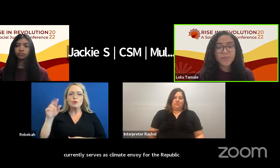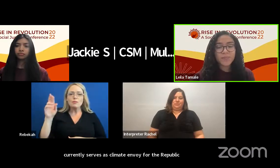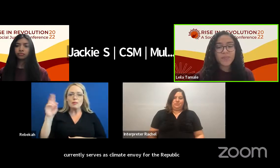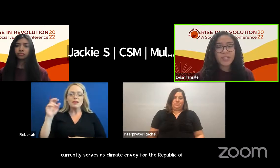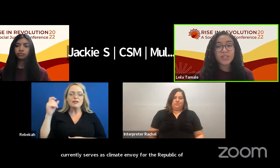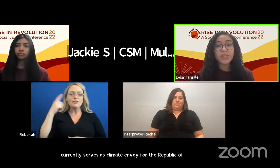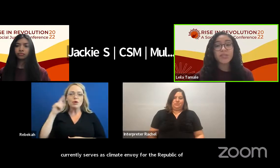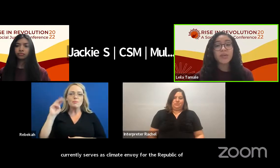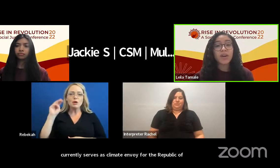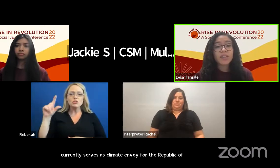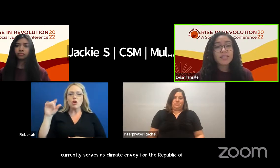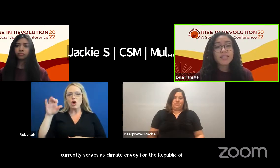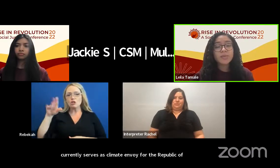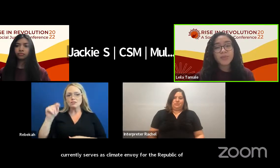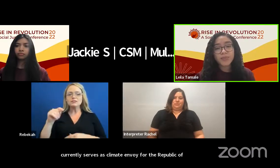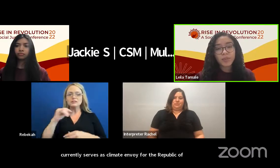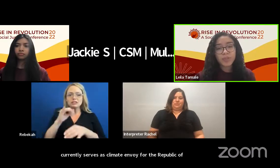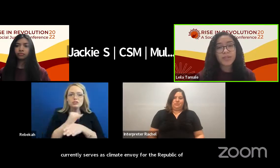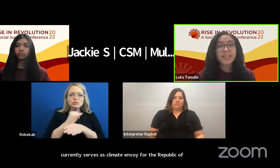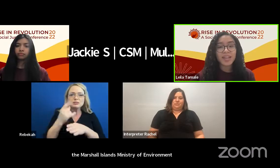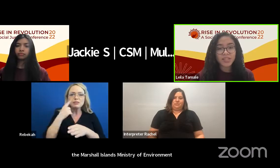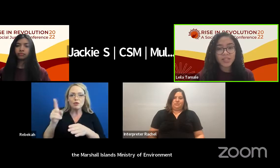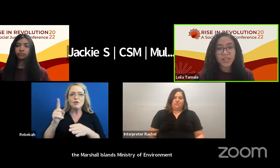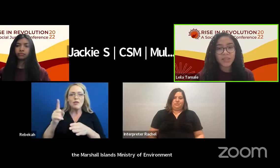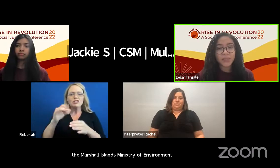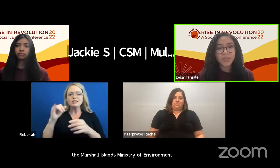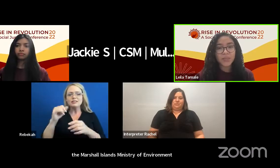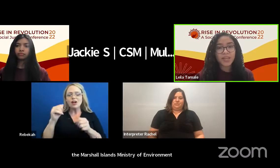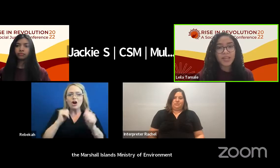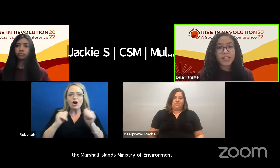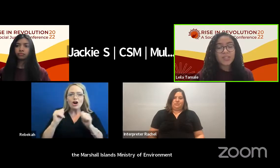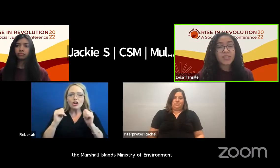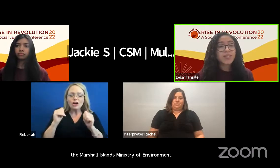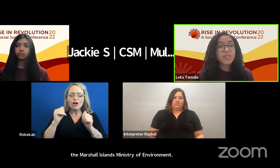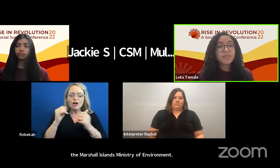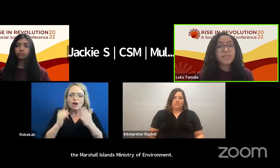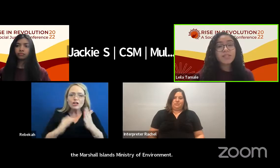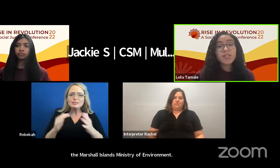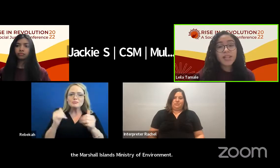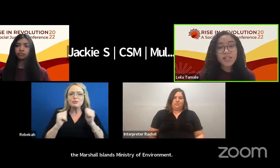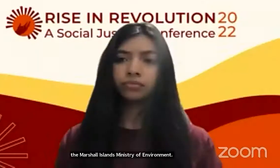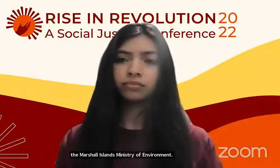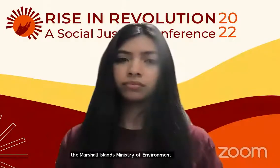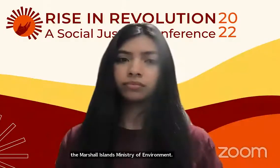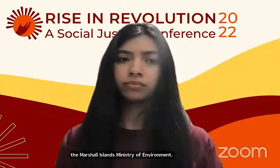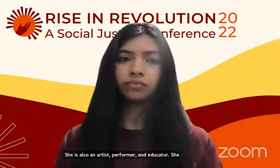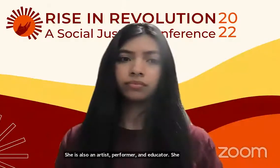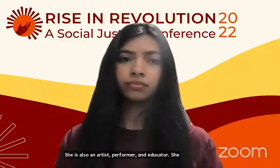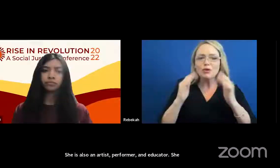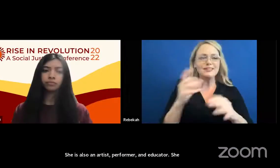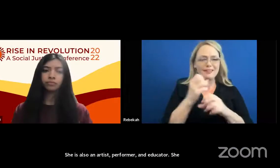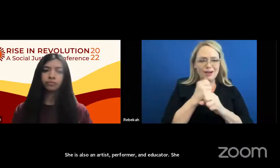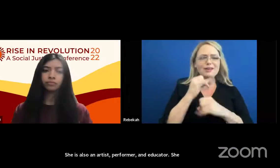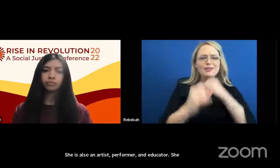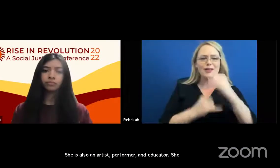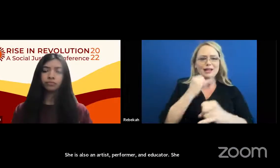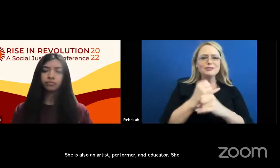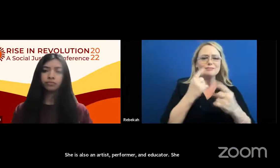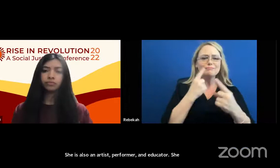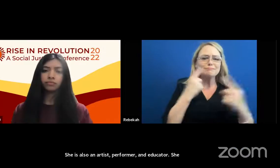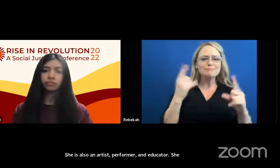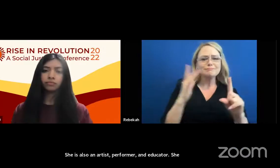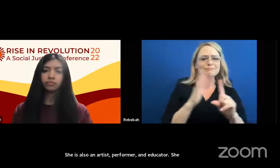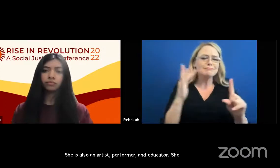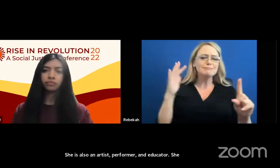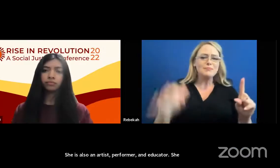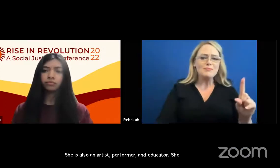Environment. She is also an artist, performer, and educator. She received international acclaim through her poetry